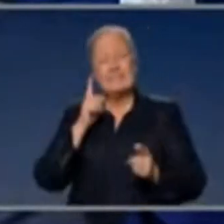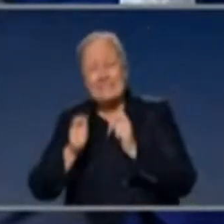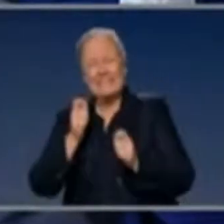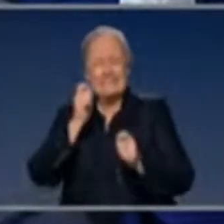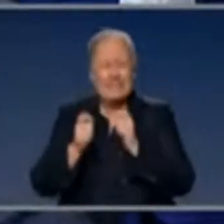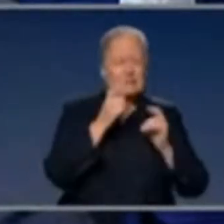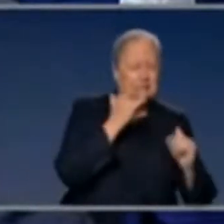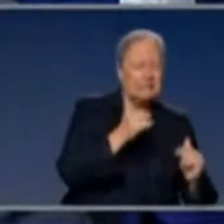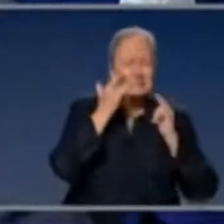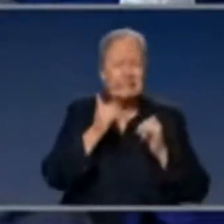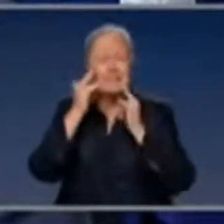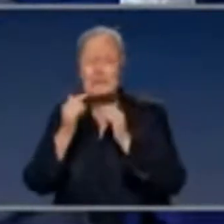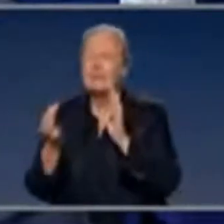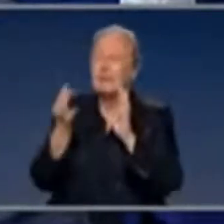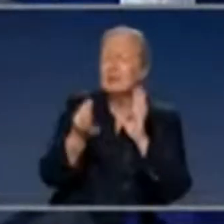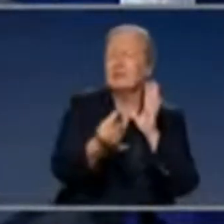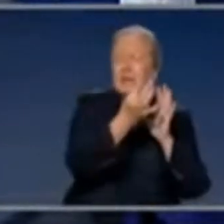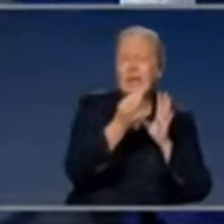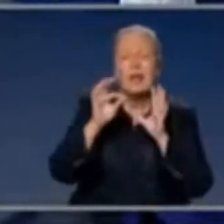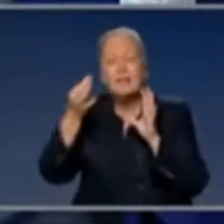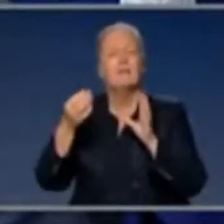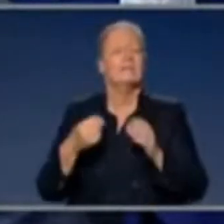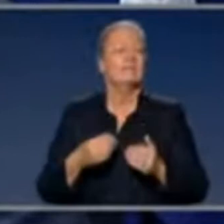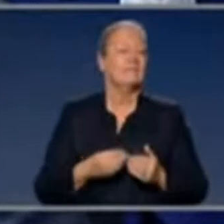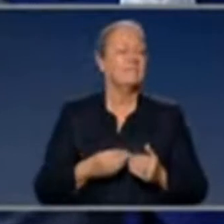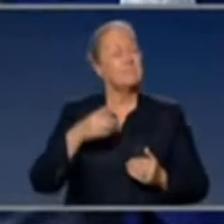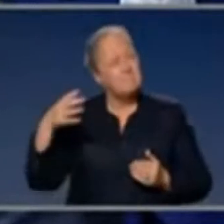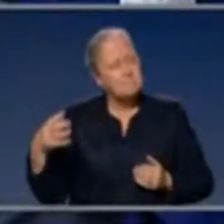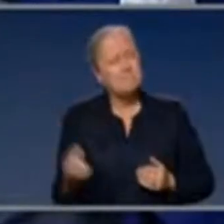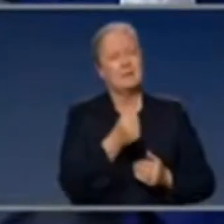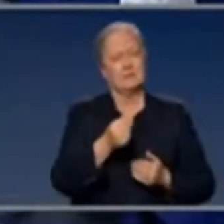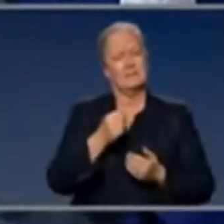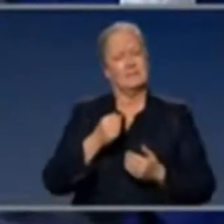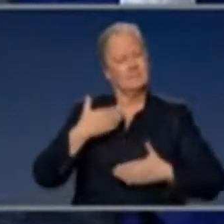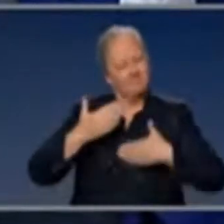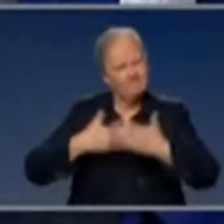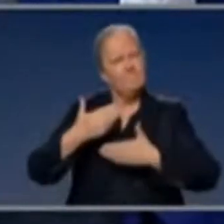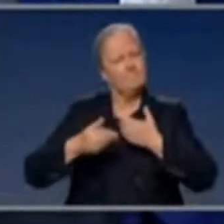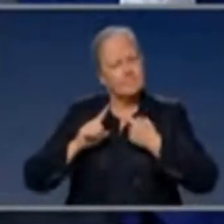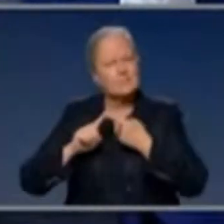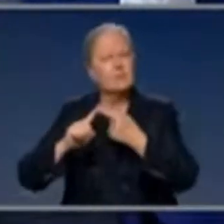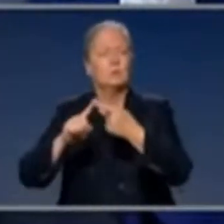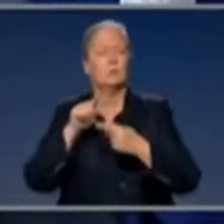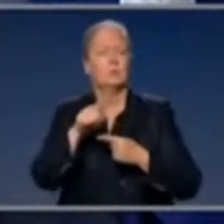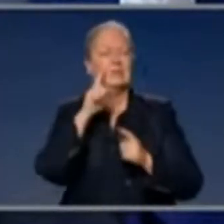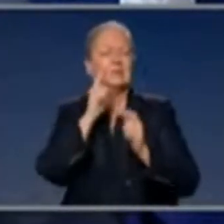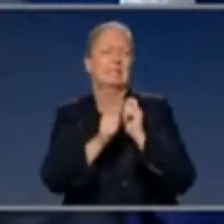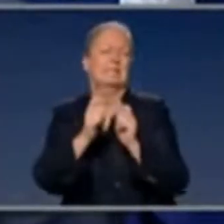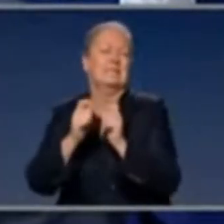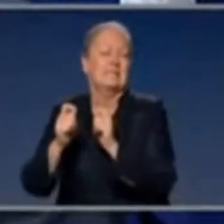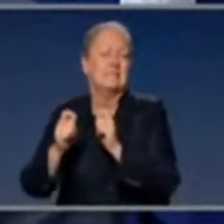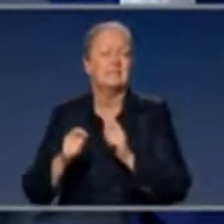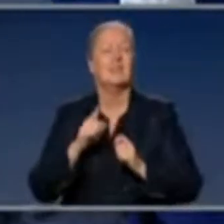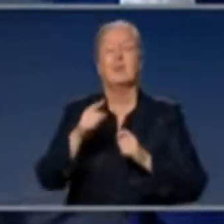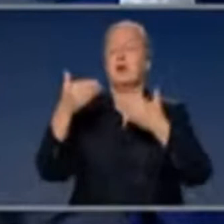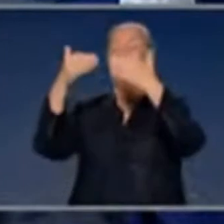no cases, it's very important that you maintain a very substantial testing regime. Borders are no substitute for not having an